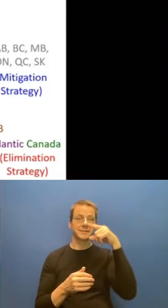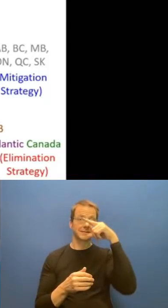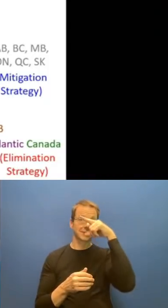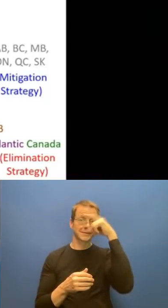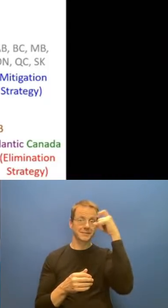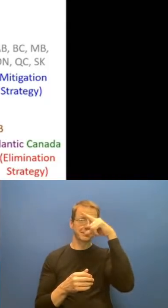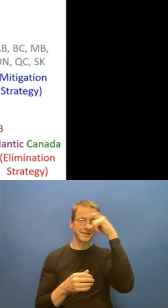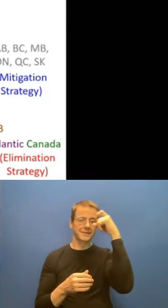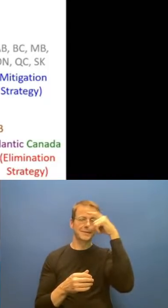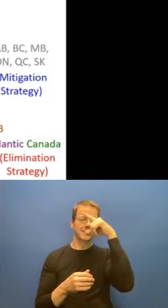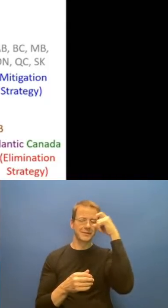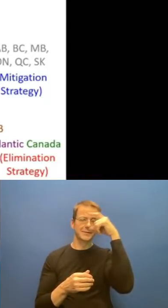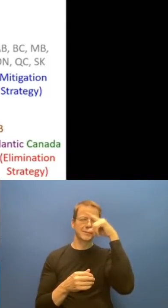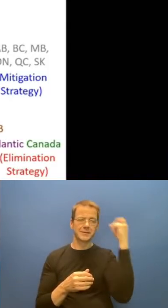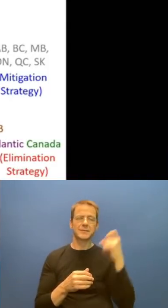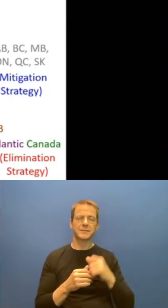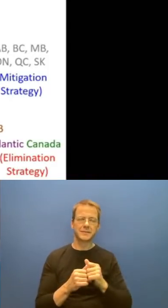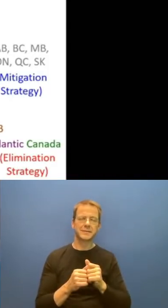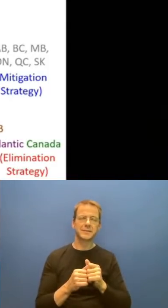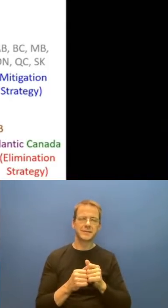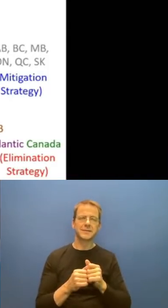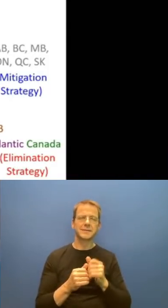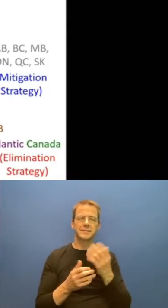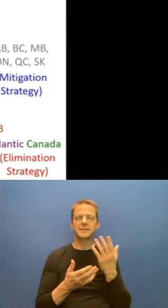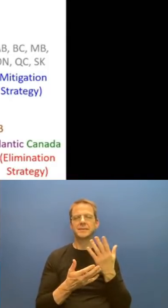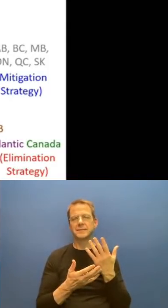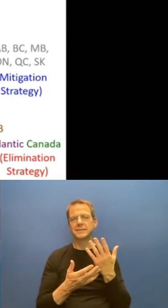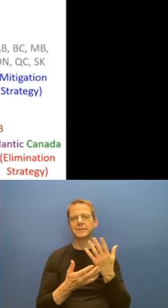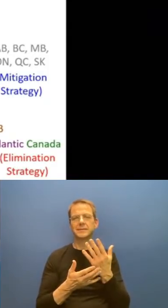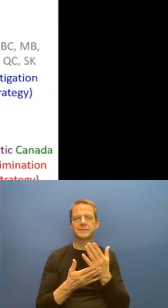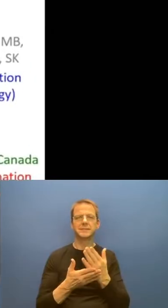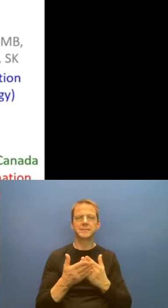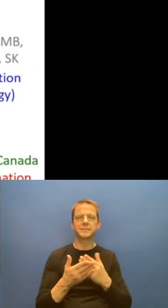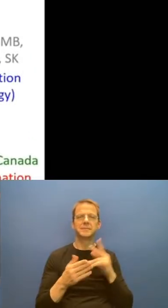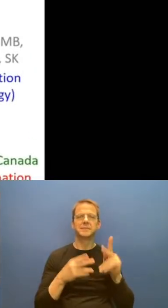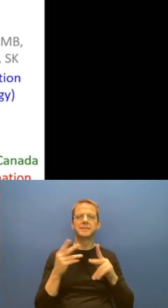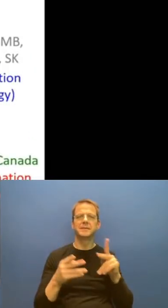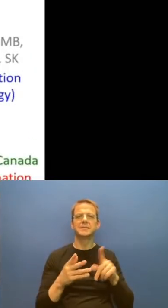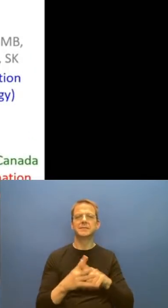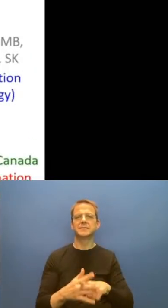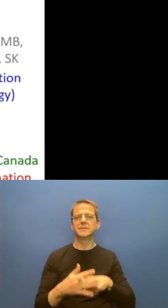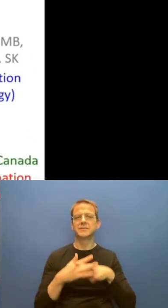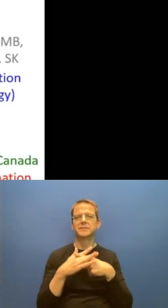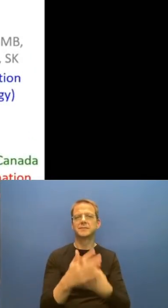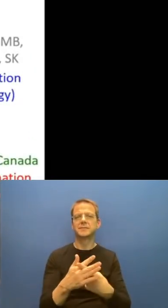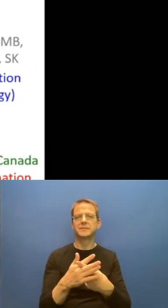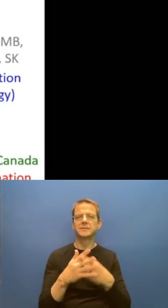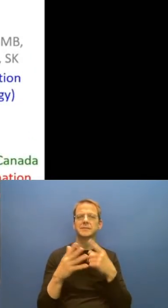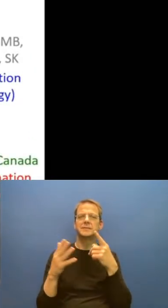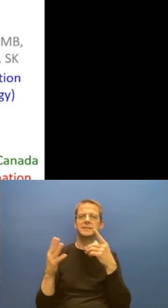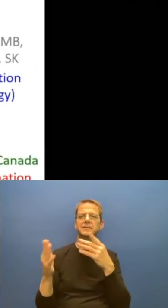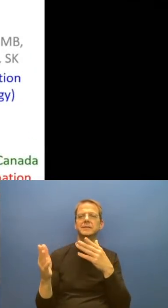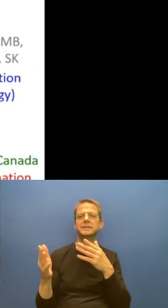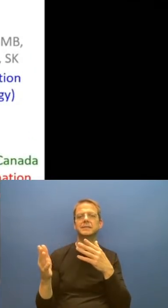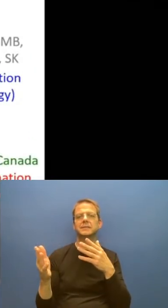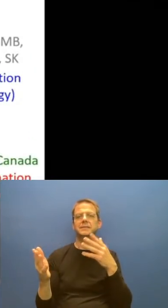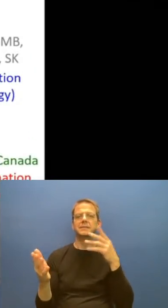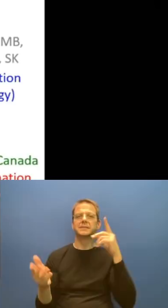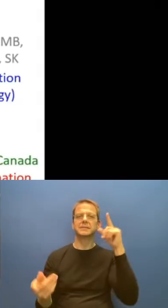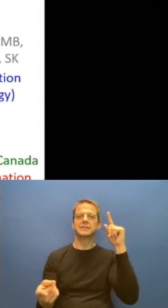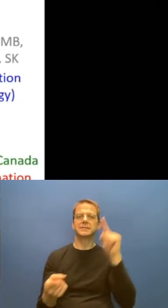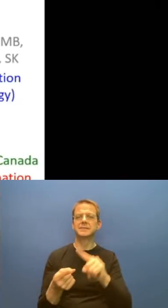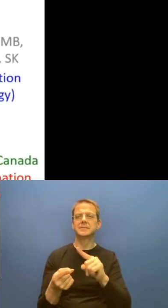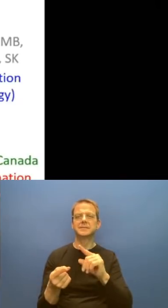elimination strategy. And we can clearly see it on the graph that their cases are going up much faster and to much